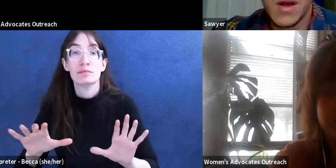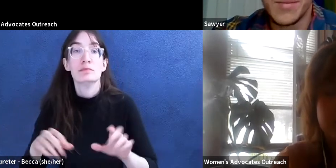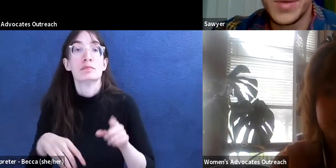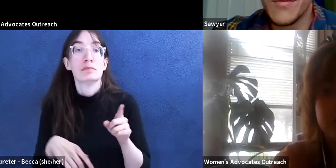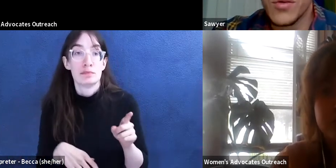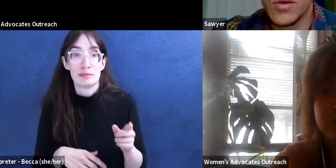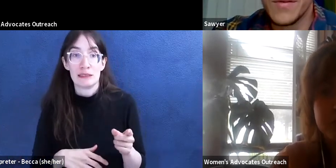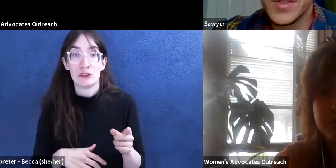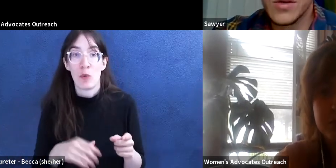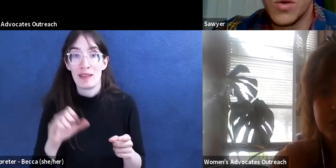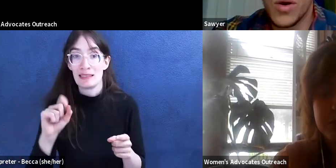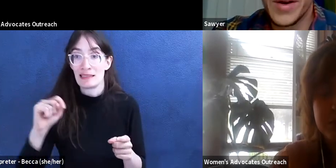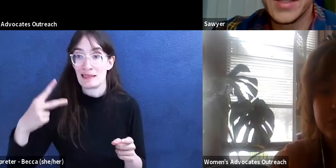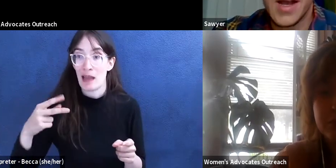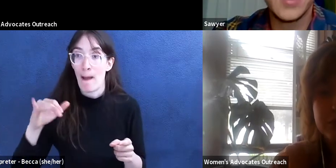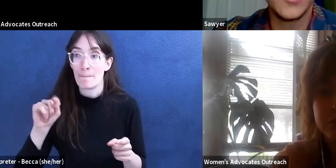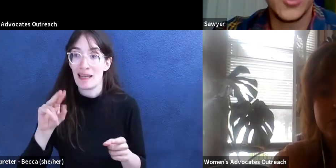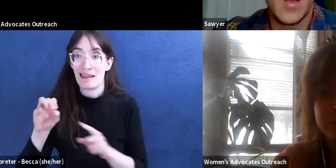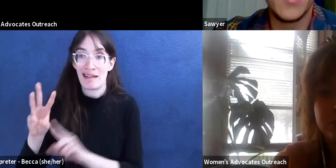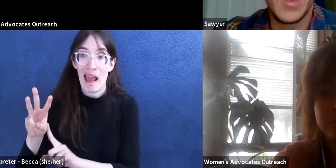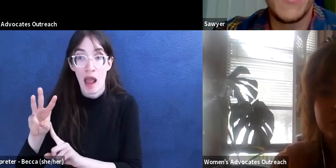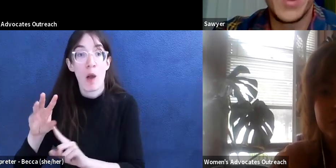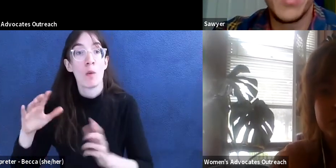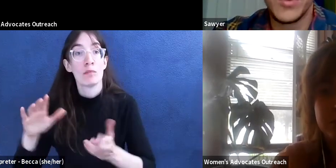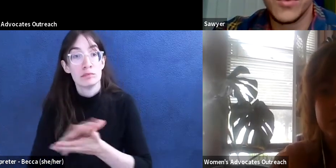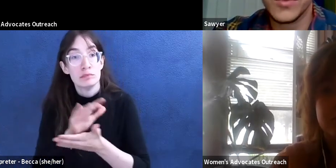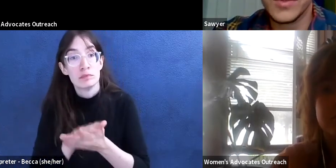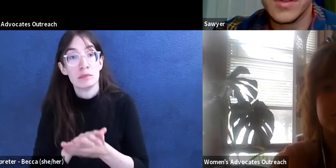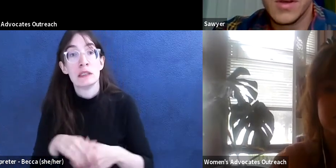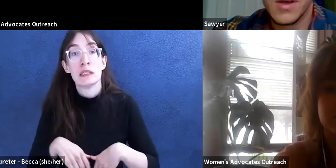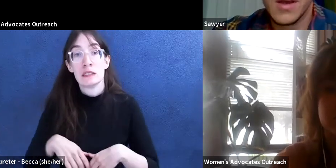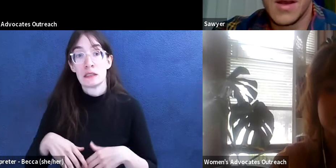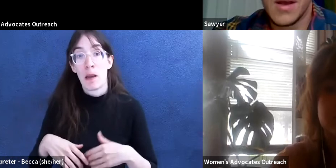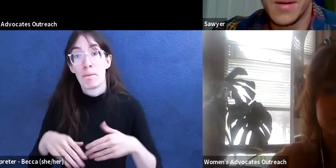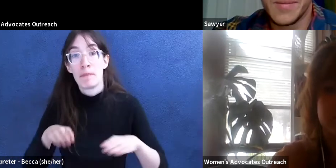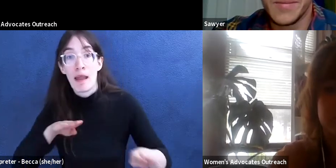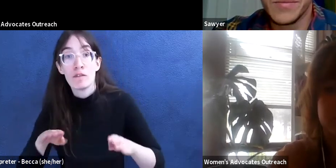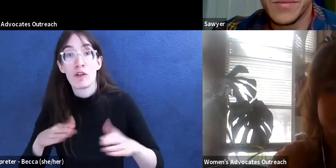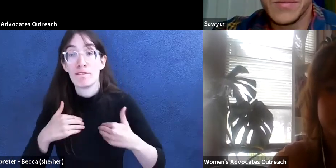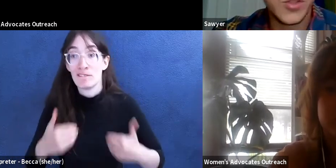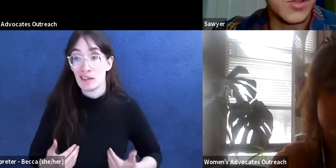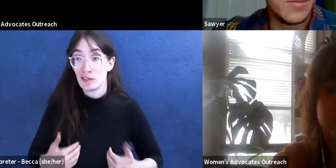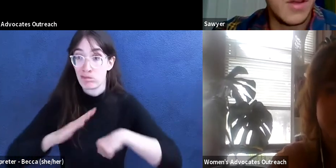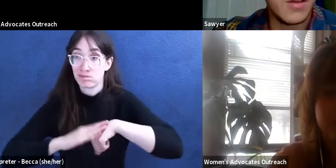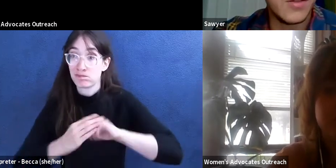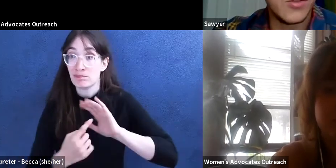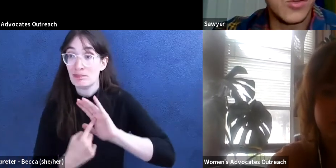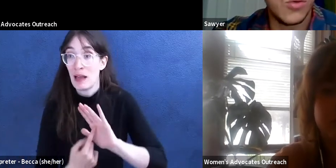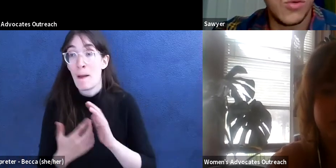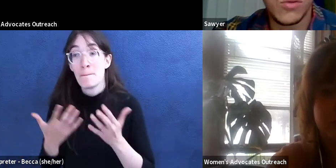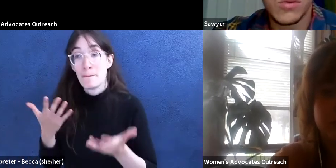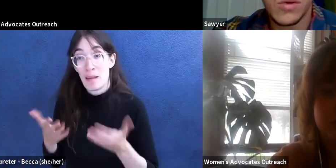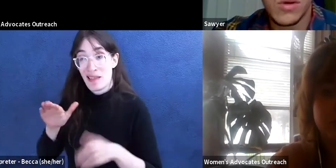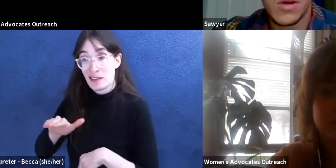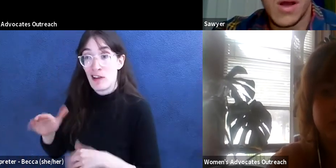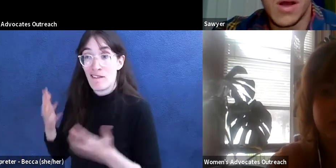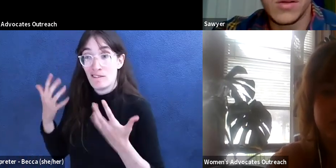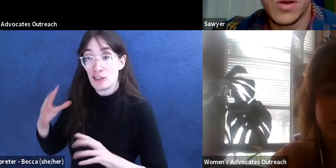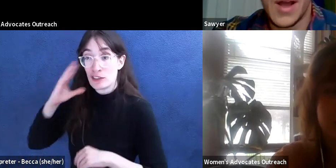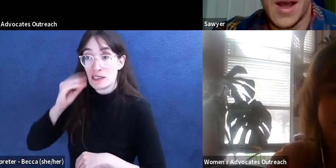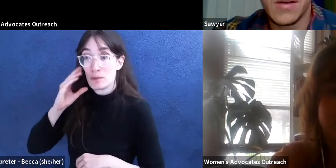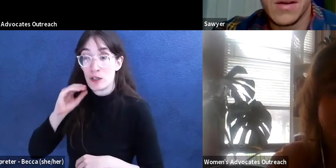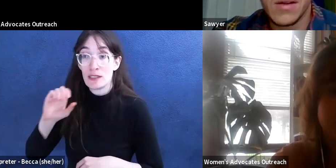guidance on how to answer tough questions, and kind of like making sure you're keeping your